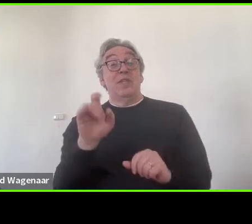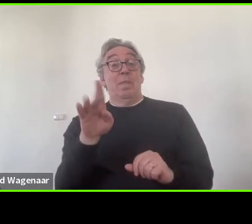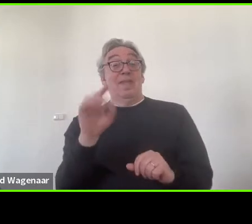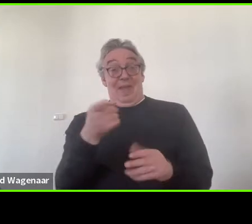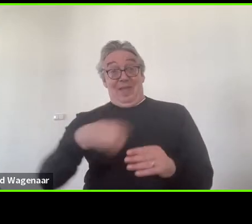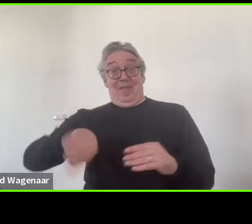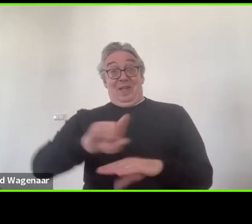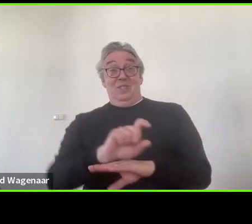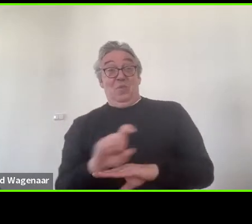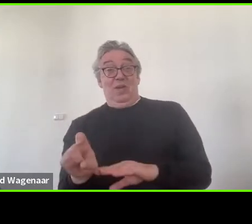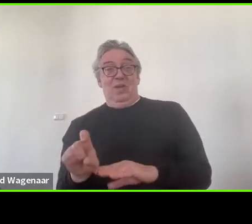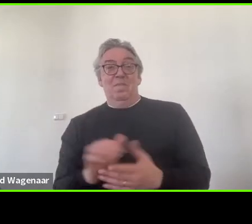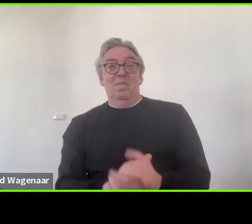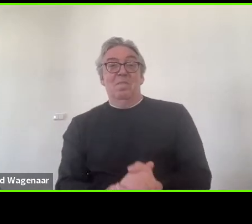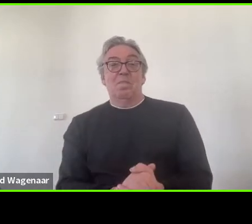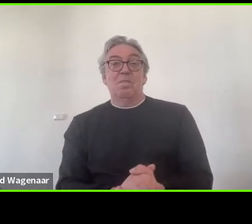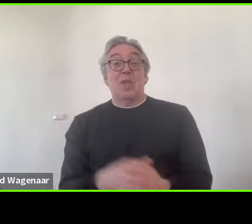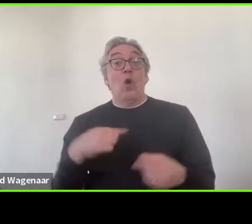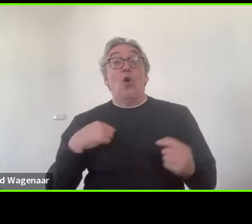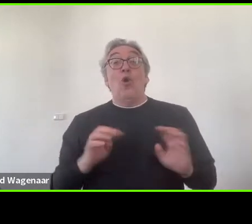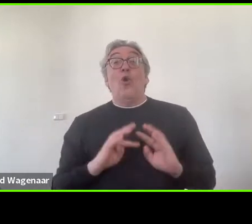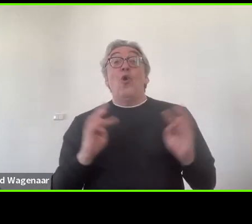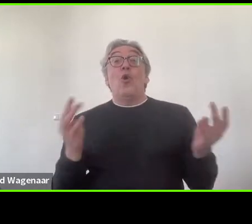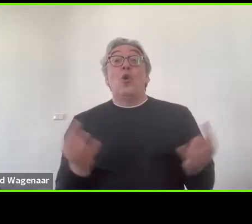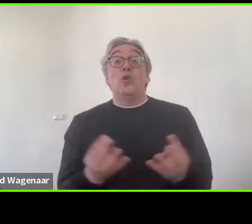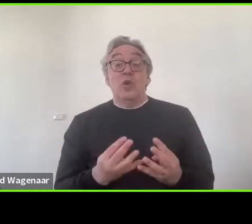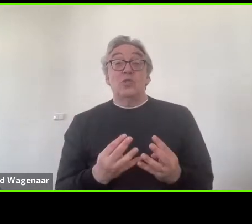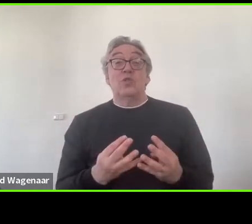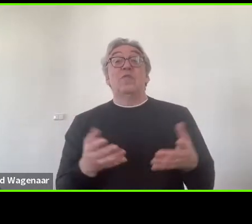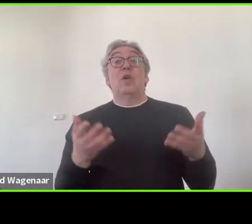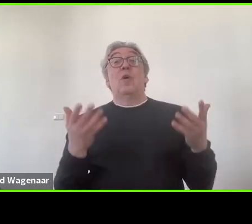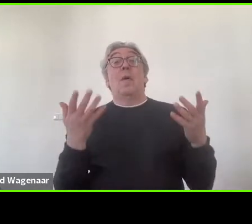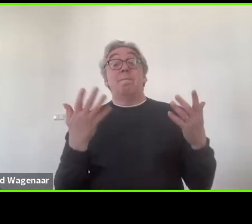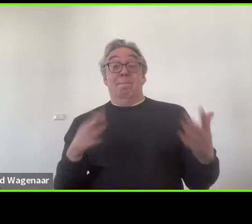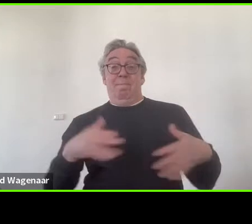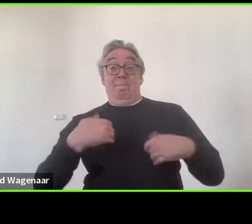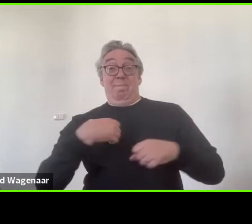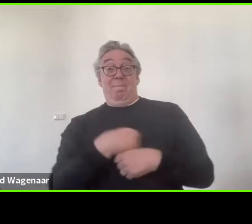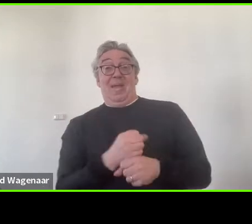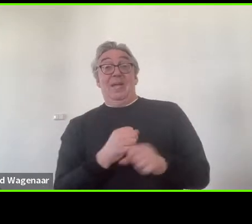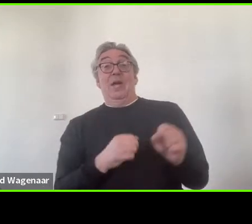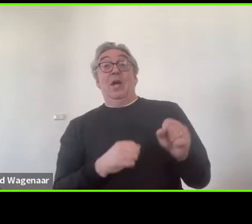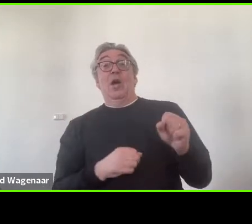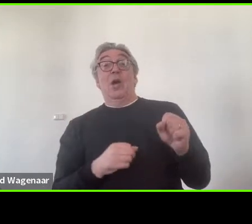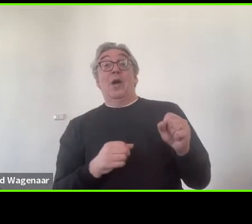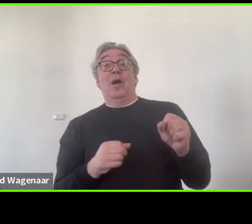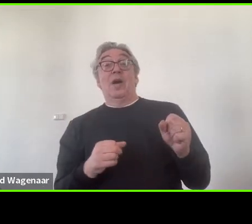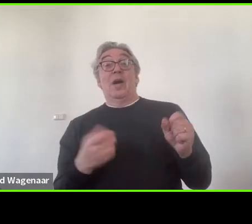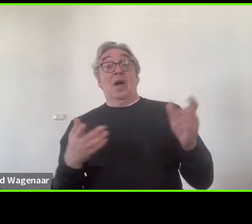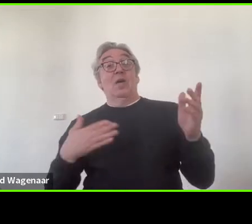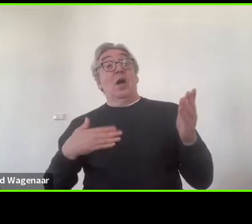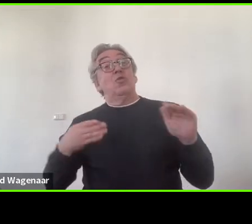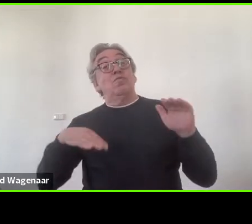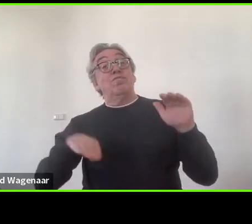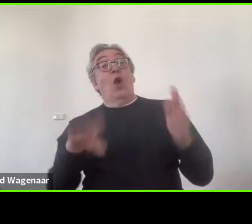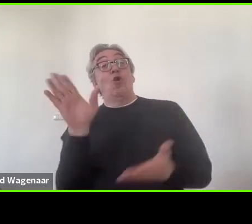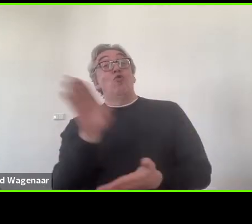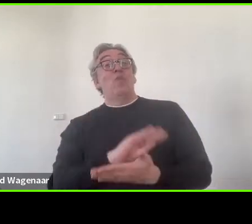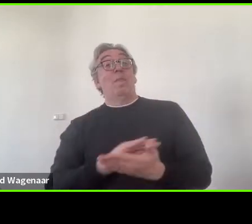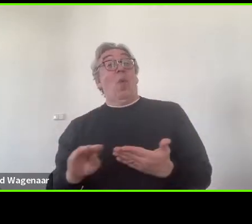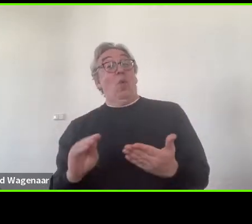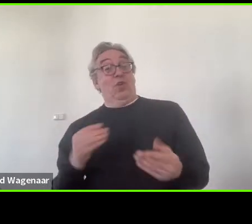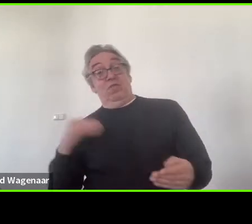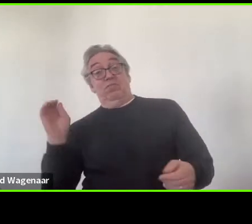week. Our consortium has also submitted an alternative report to the committee. We call for an